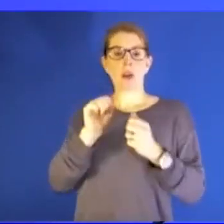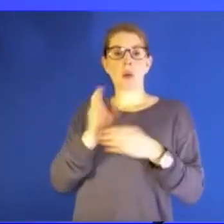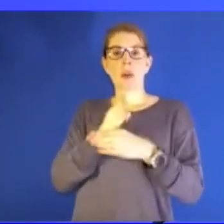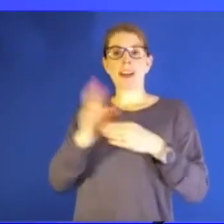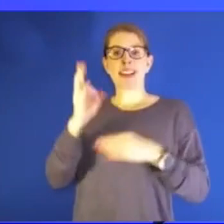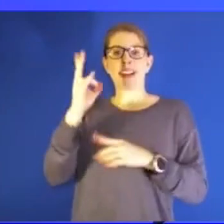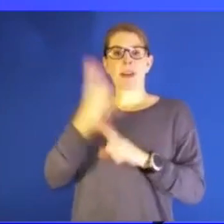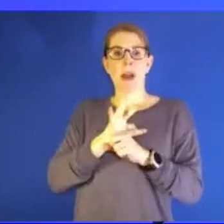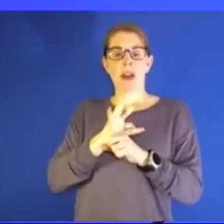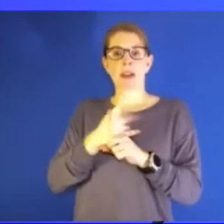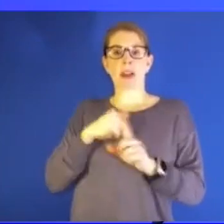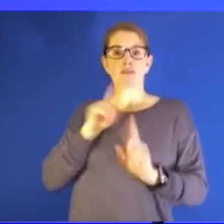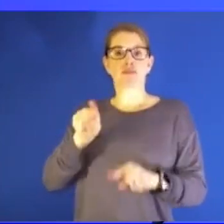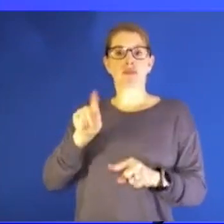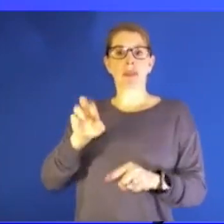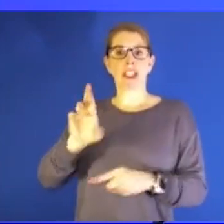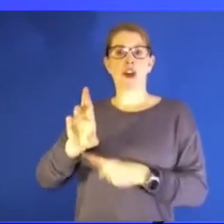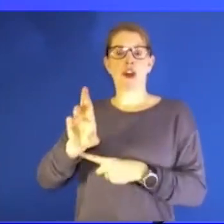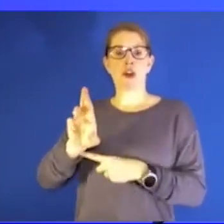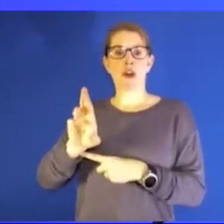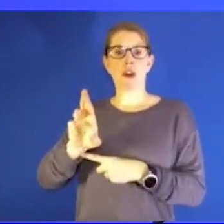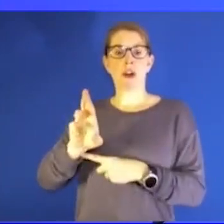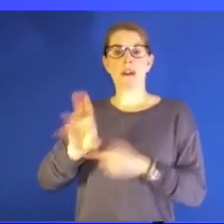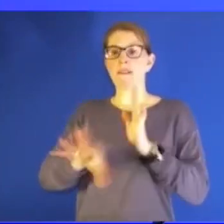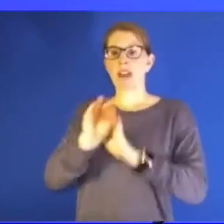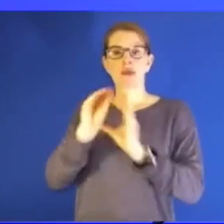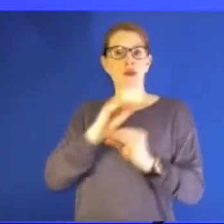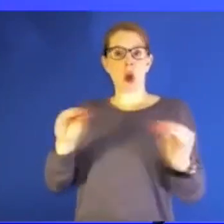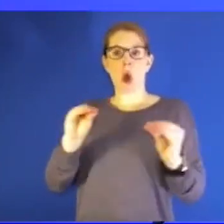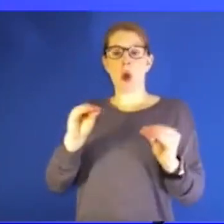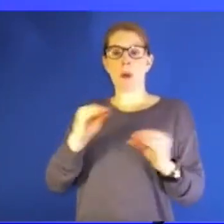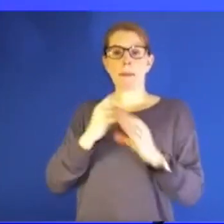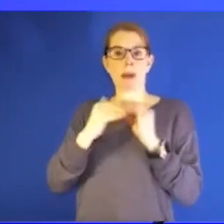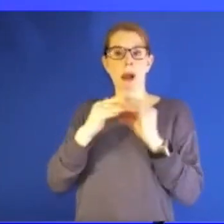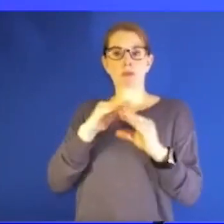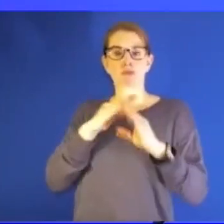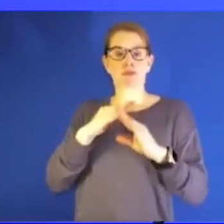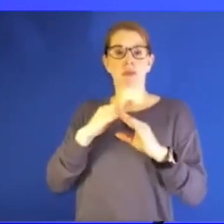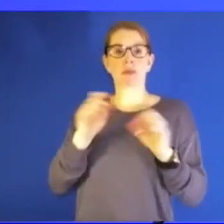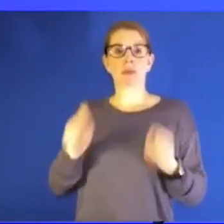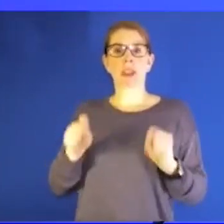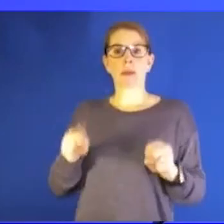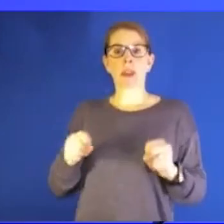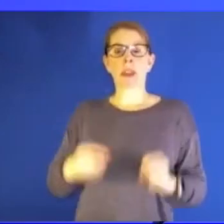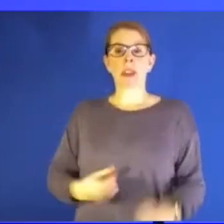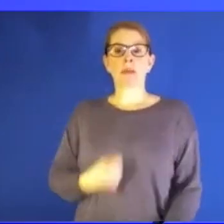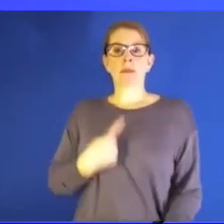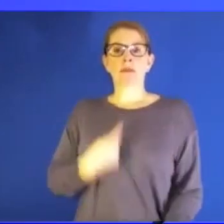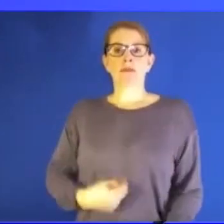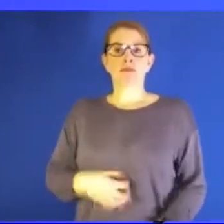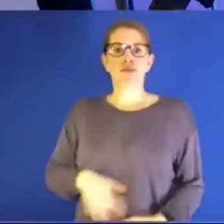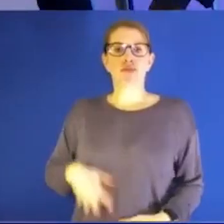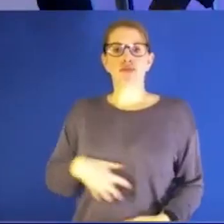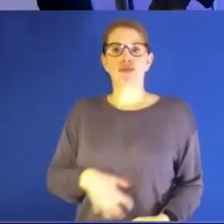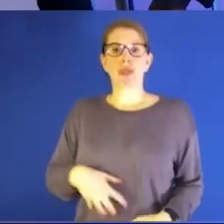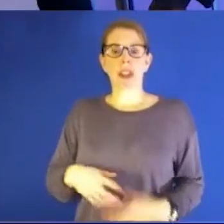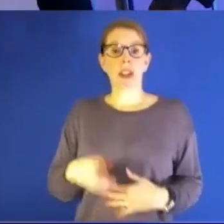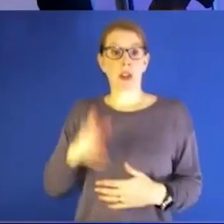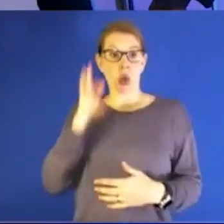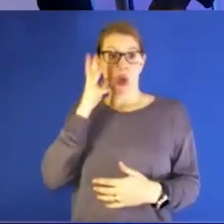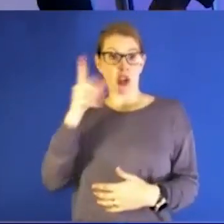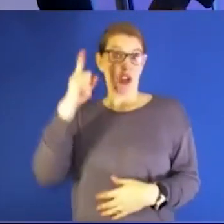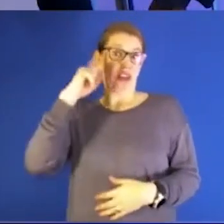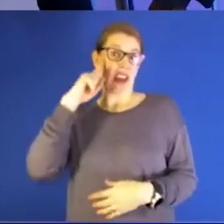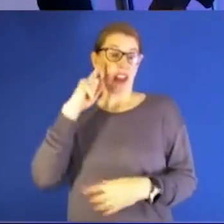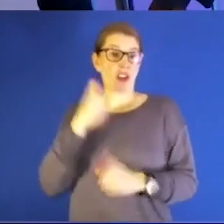myself to the emergency room. They found no blockages or reason other than maybe possible indigestion. Would you venture to guess that this was broken heart syndrome,